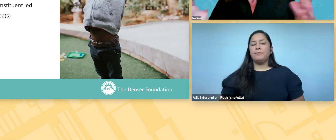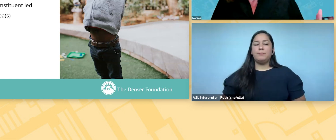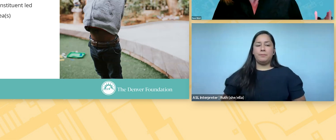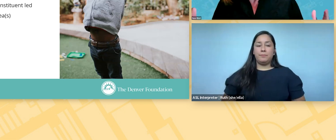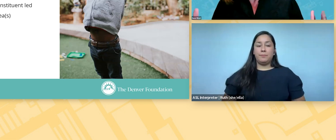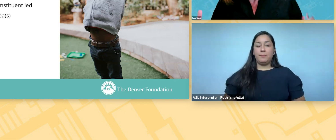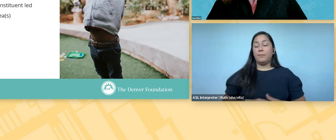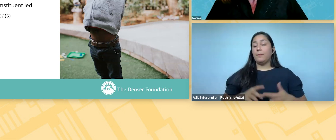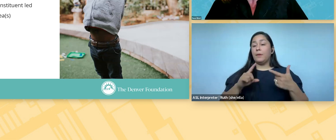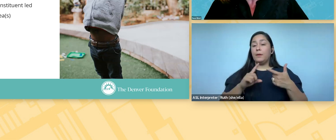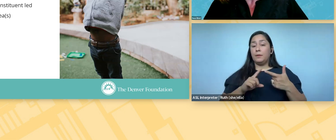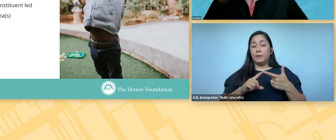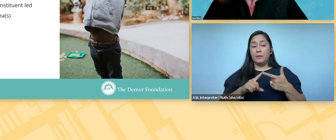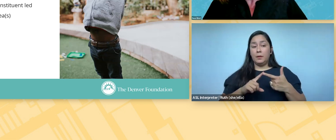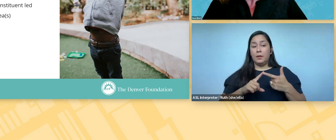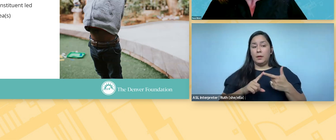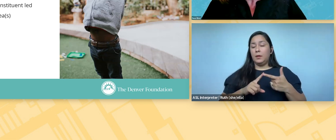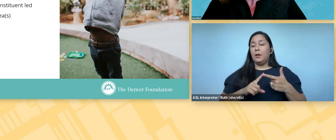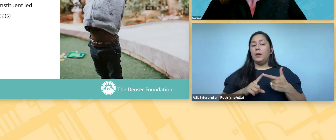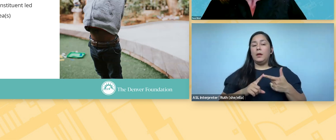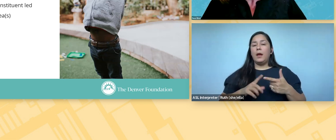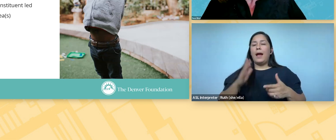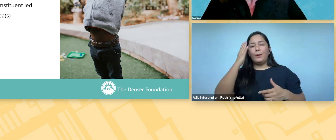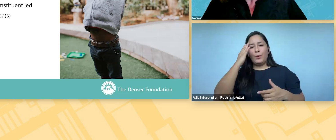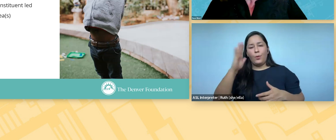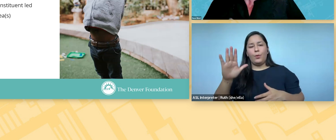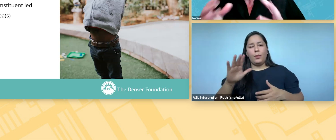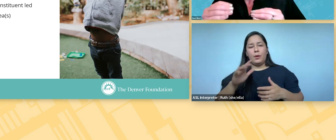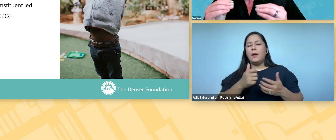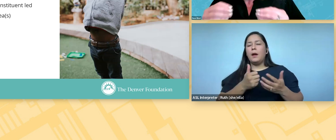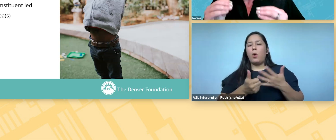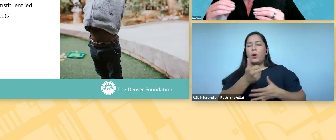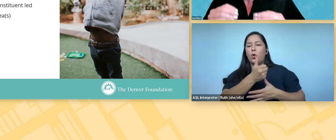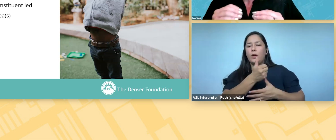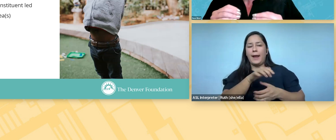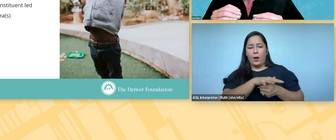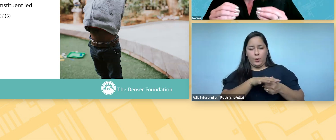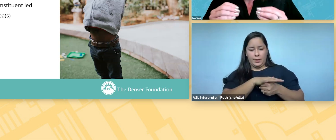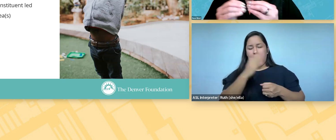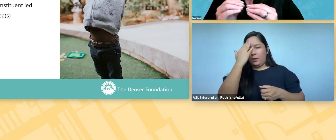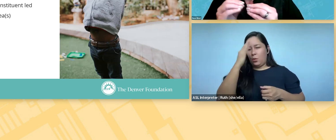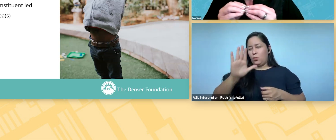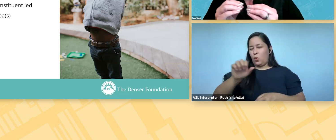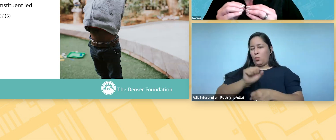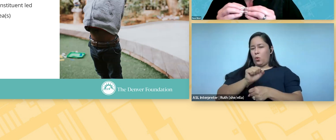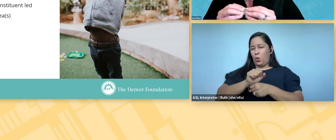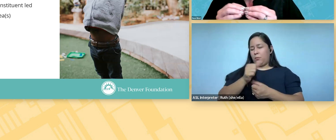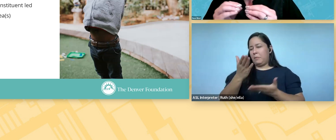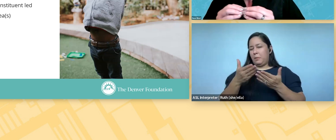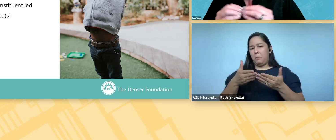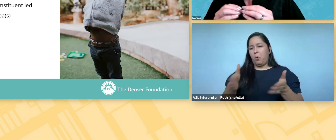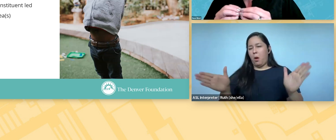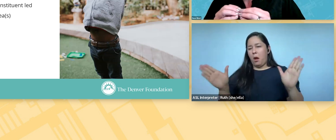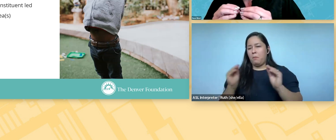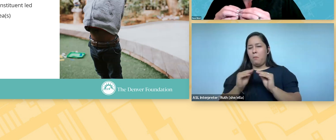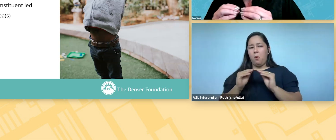your work is likely broader than our priority areas, but we really need you to touch very specifically on how that connection is